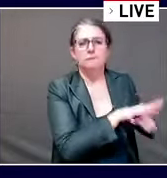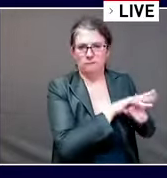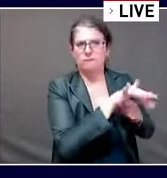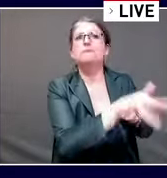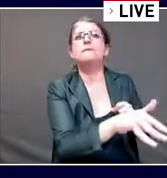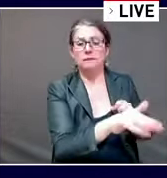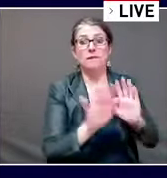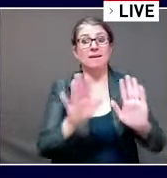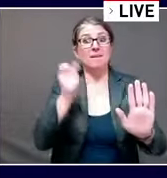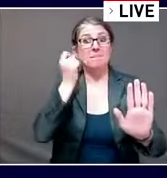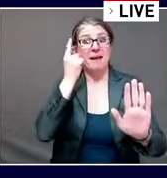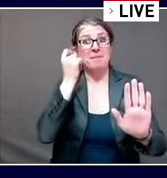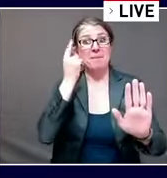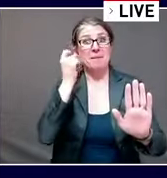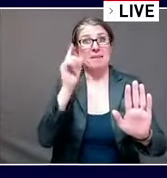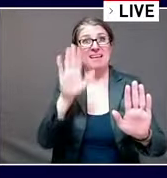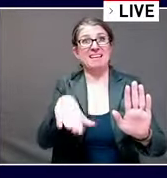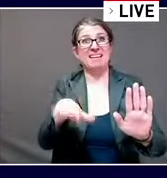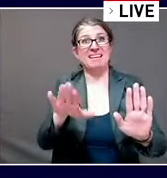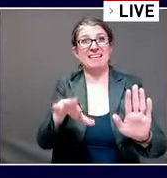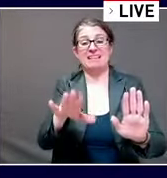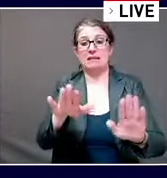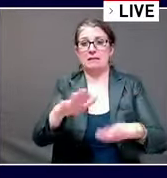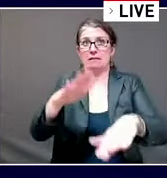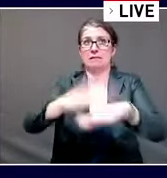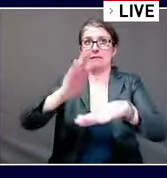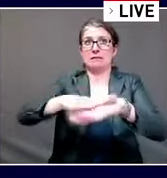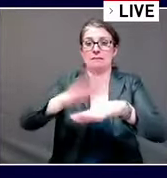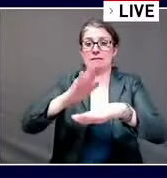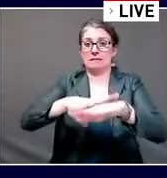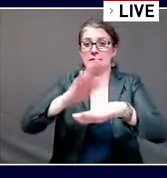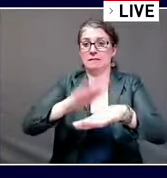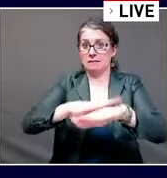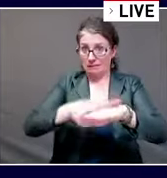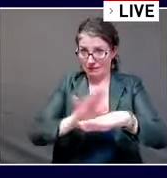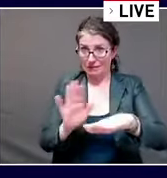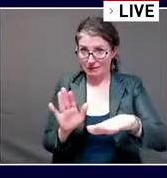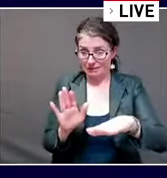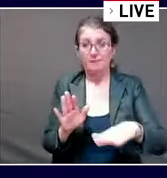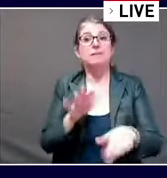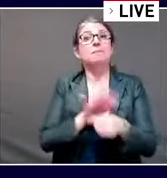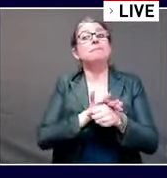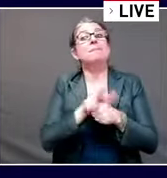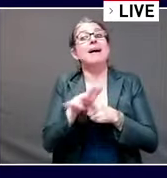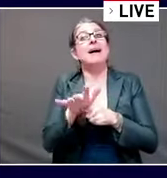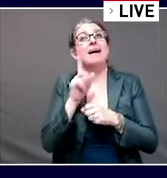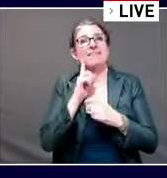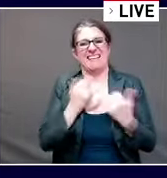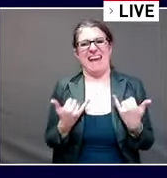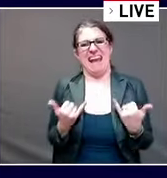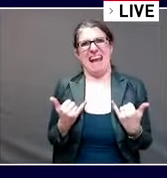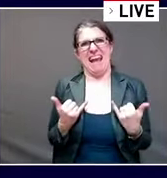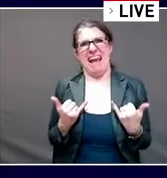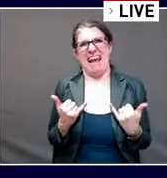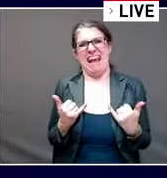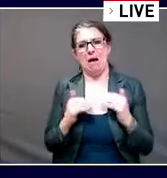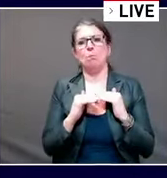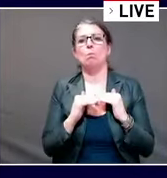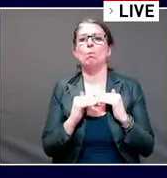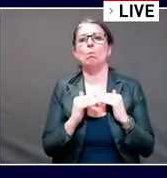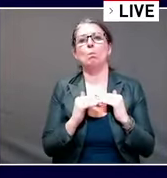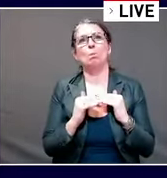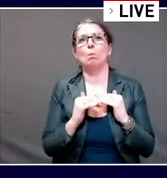where the future is going to go with respect to more cases. It is entirely conceivable that in the coming days, we could be seeing, in coming